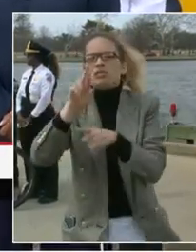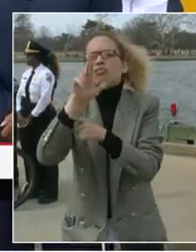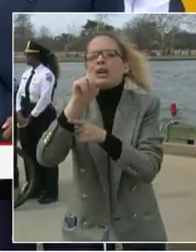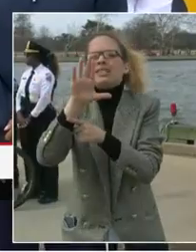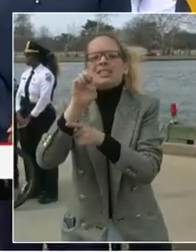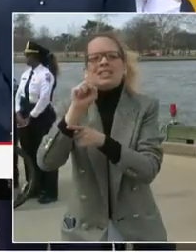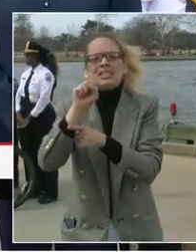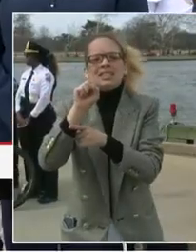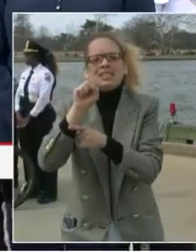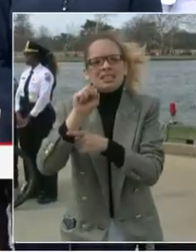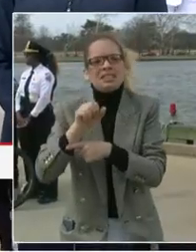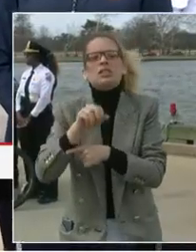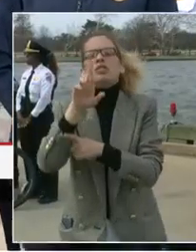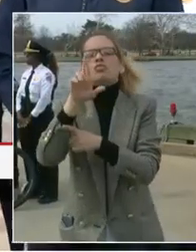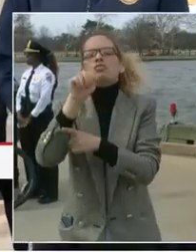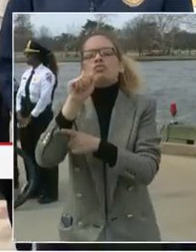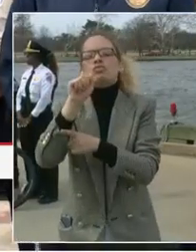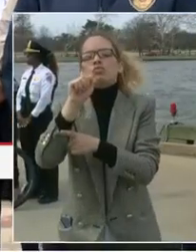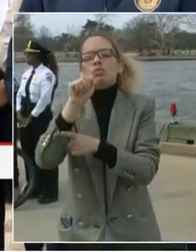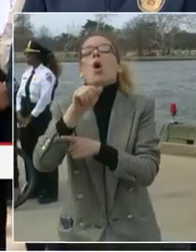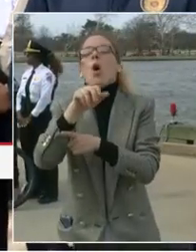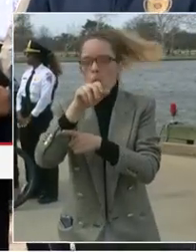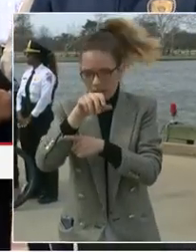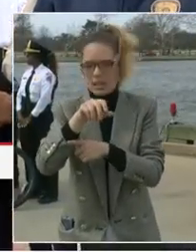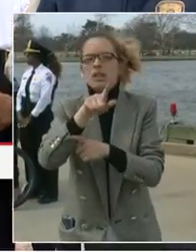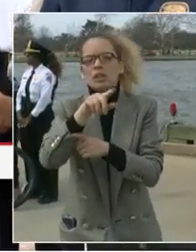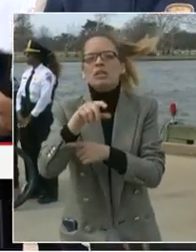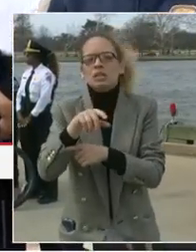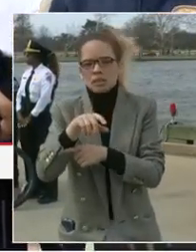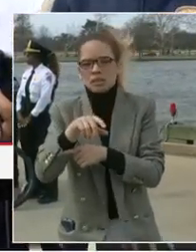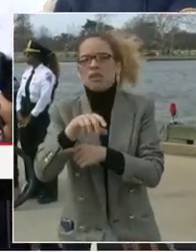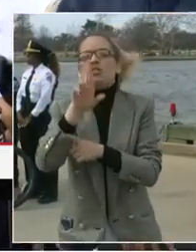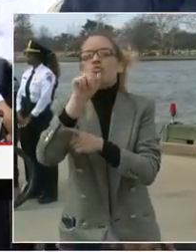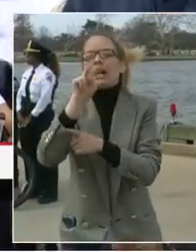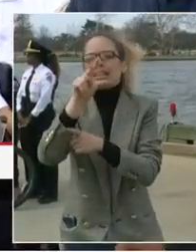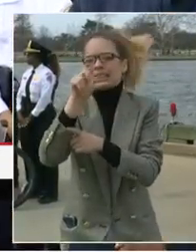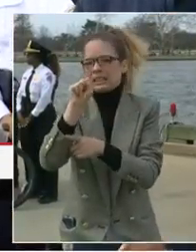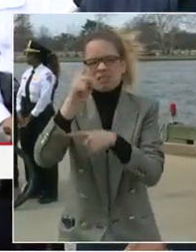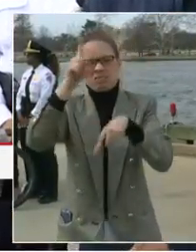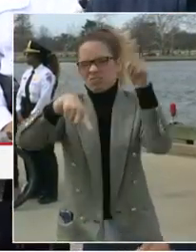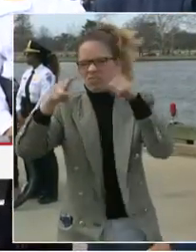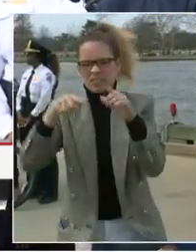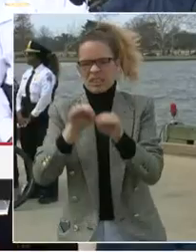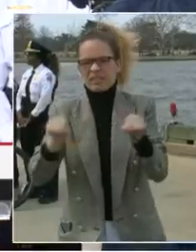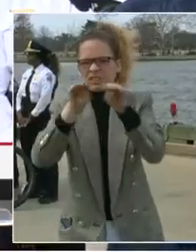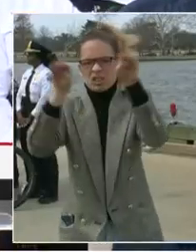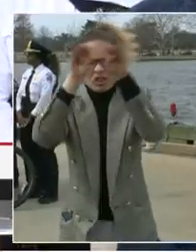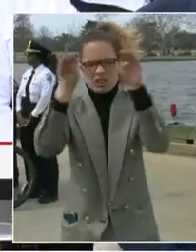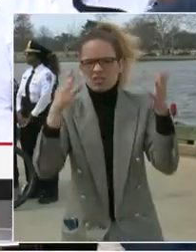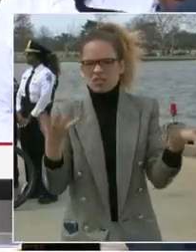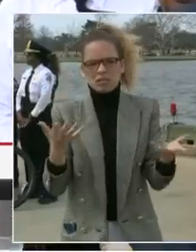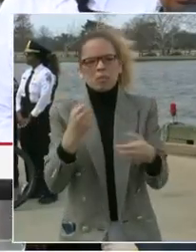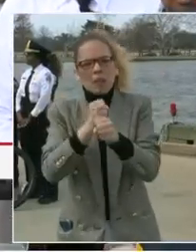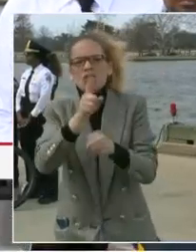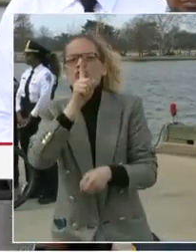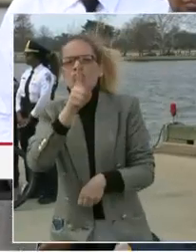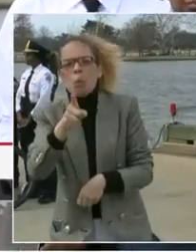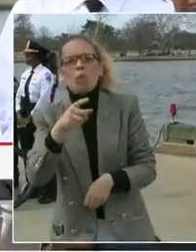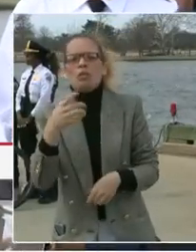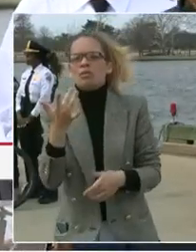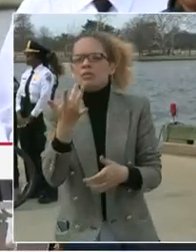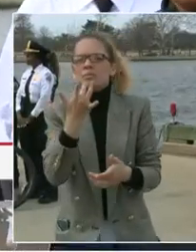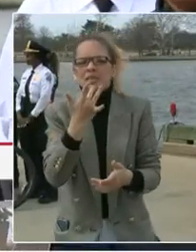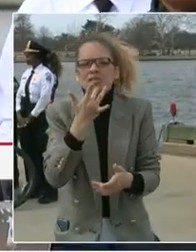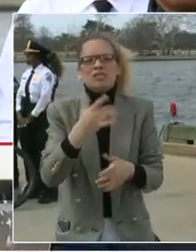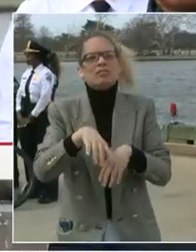our policies and procedures are free of all bias, promote equitable hiring,